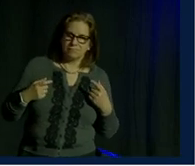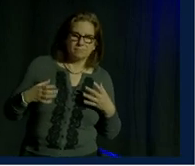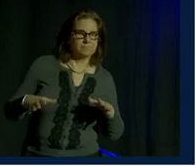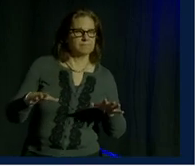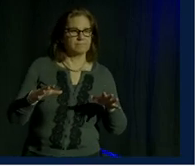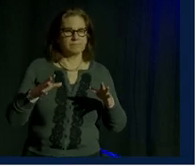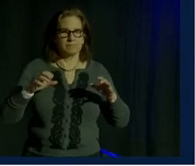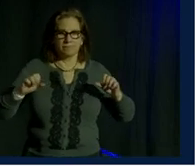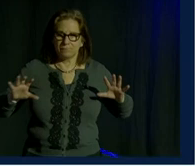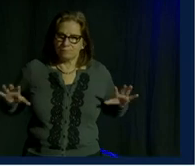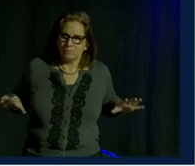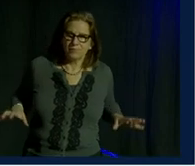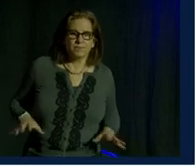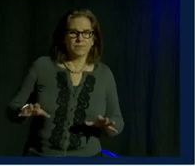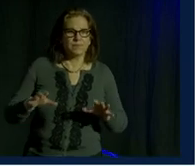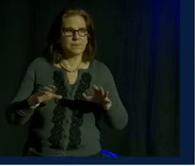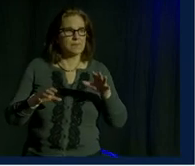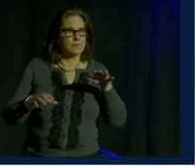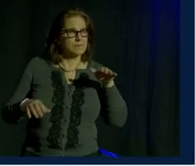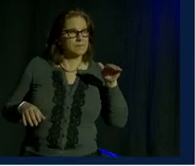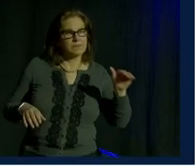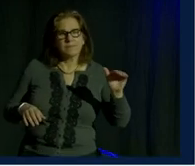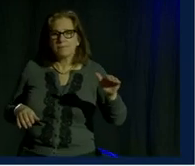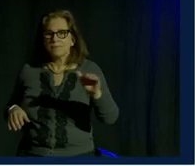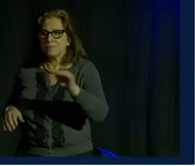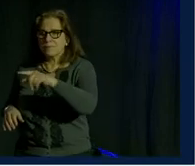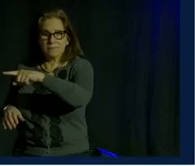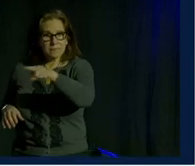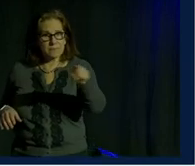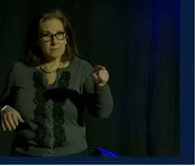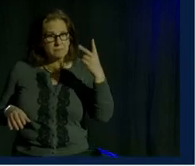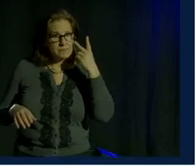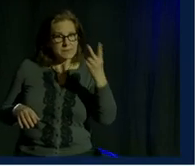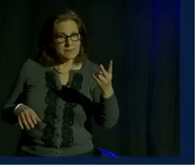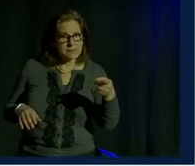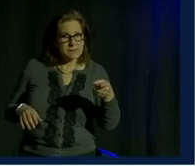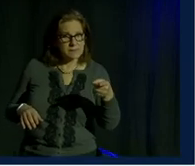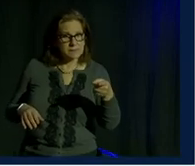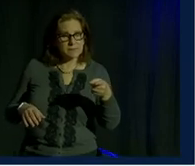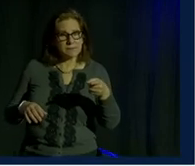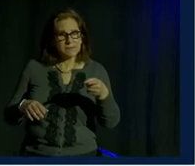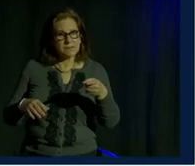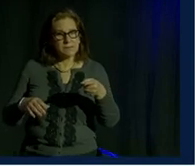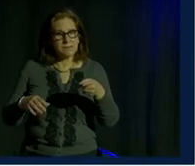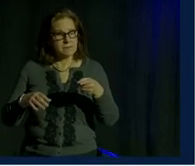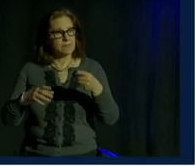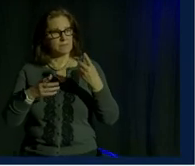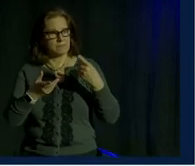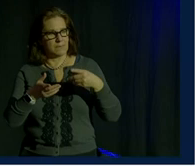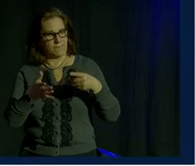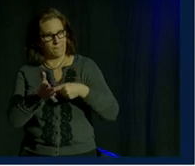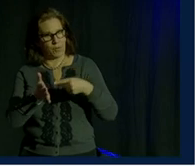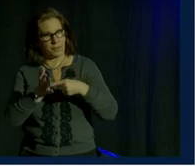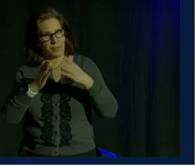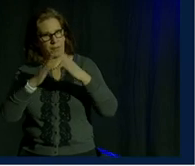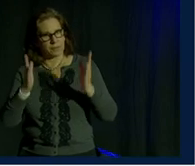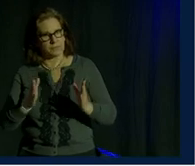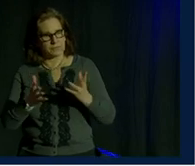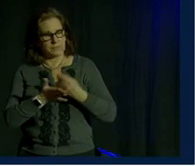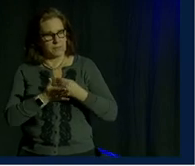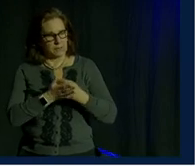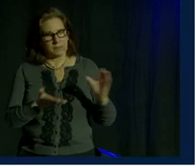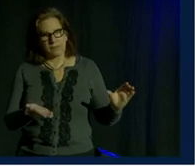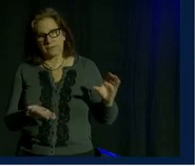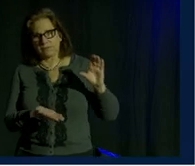administration to identify and secure new sources of affordable housing funding, we will be announcing later this week